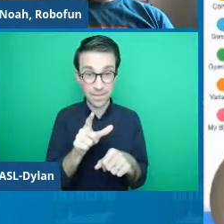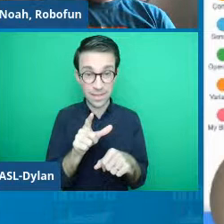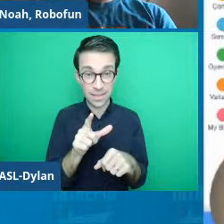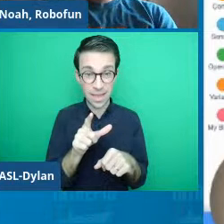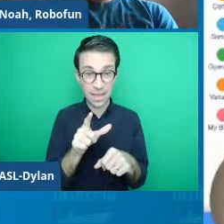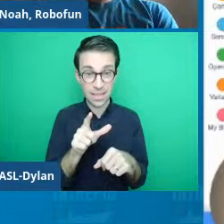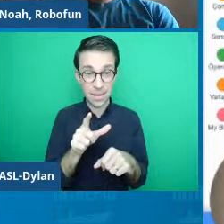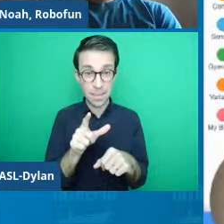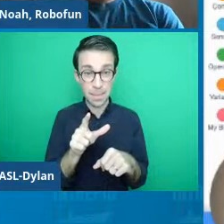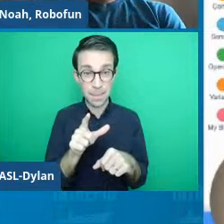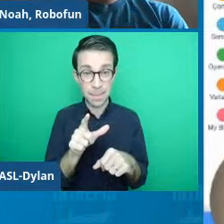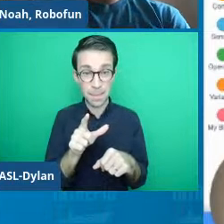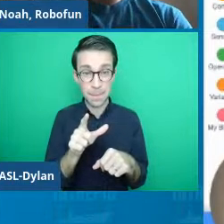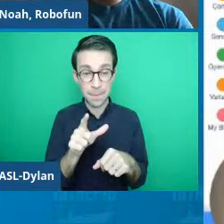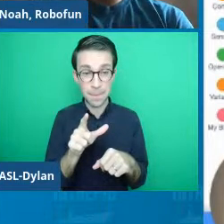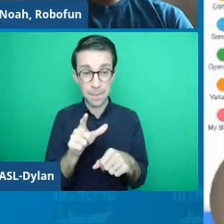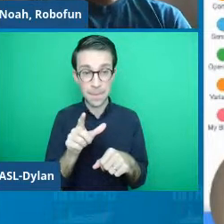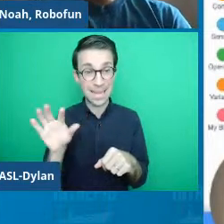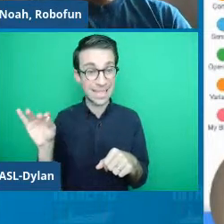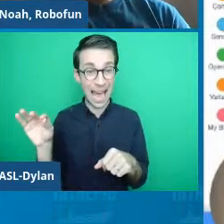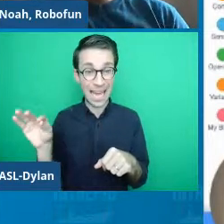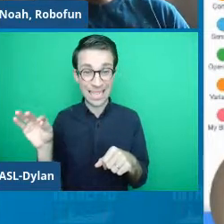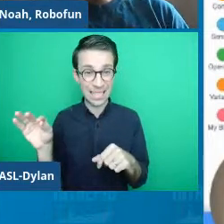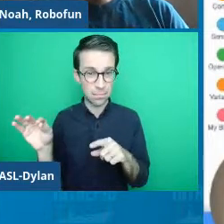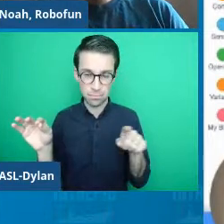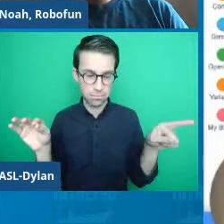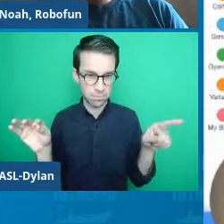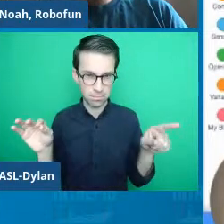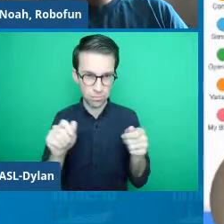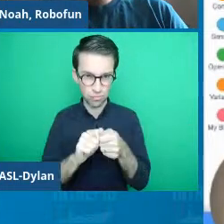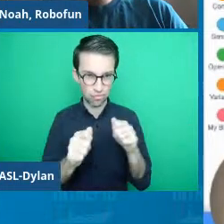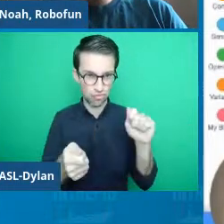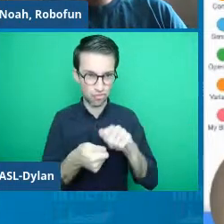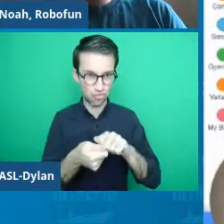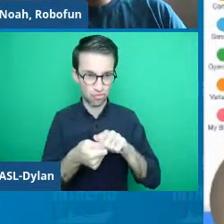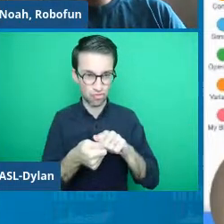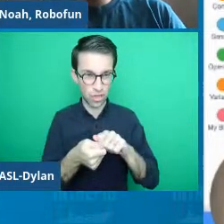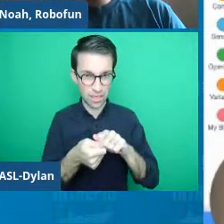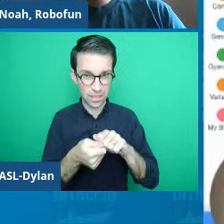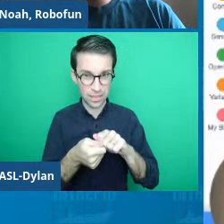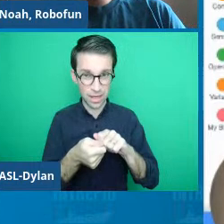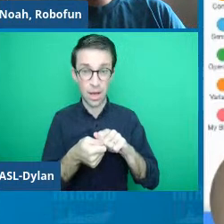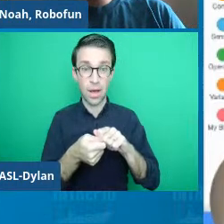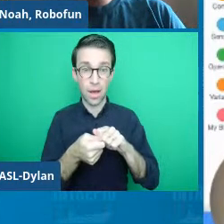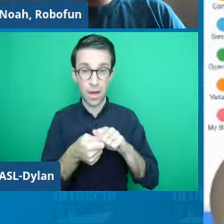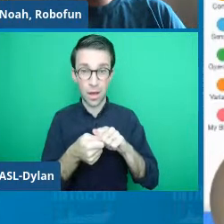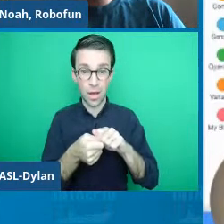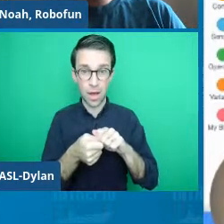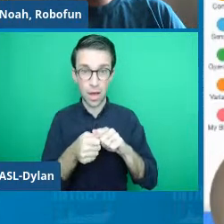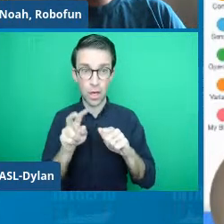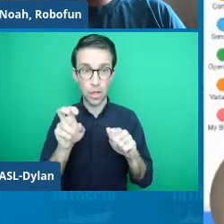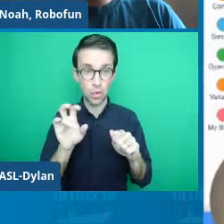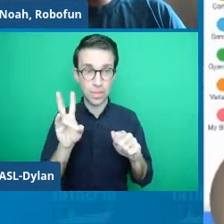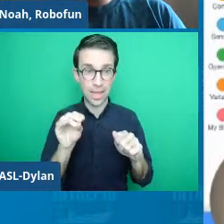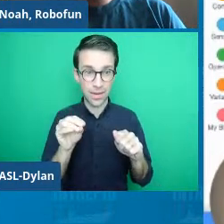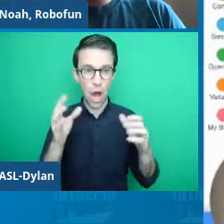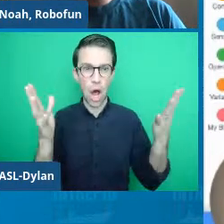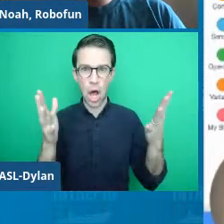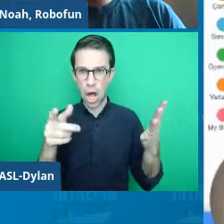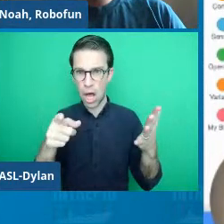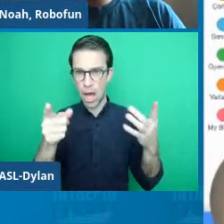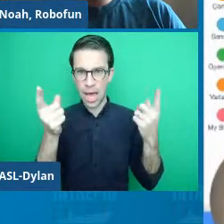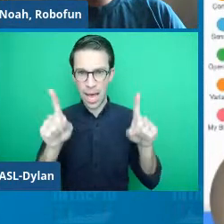except I've got to make it go left. Oh, look at that. It flipped upside down. So one more thing is I want to